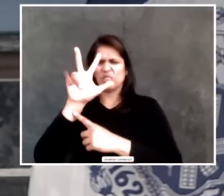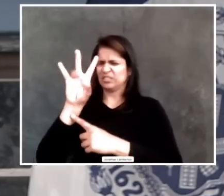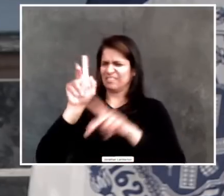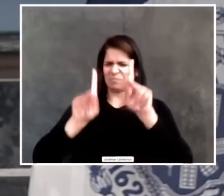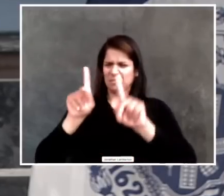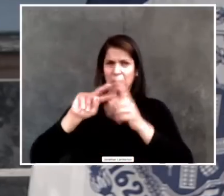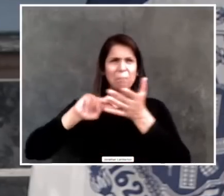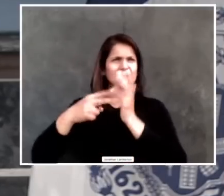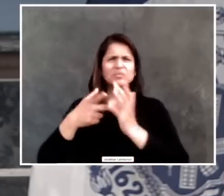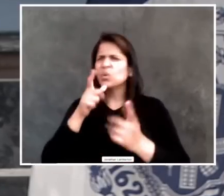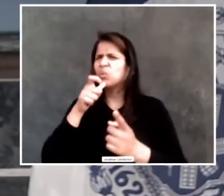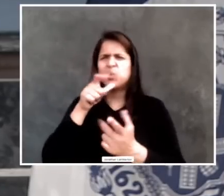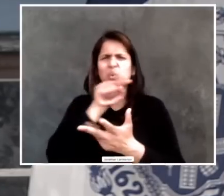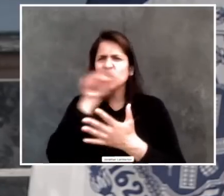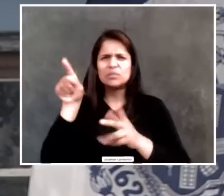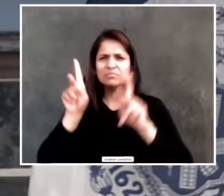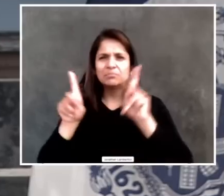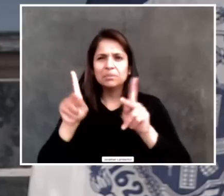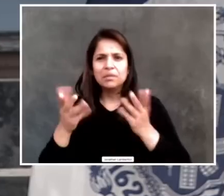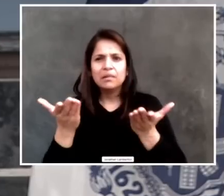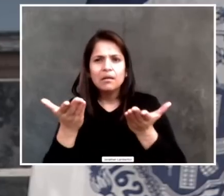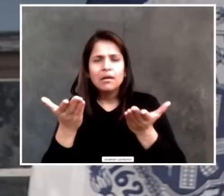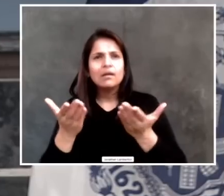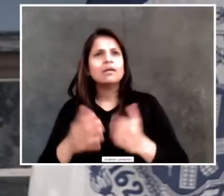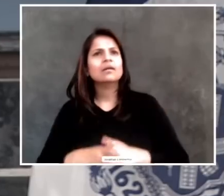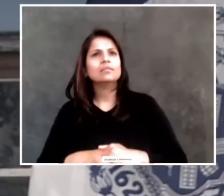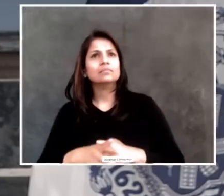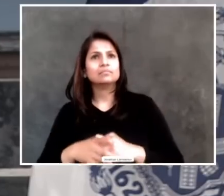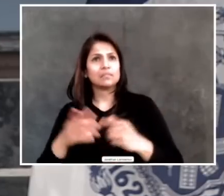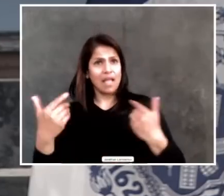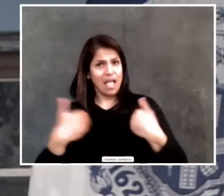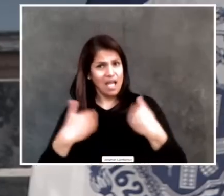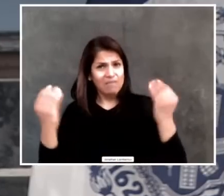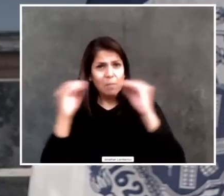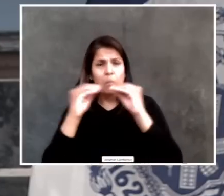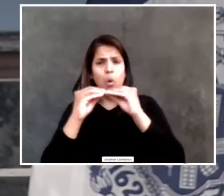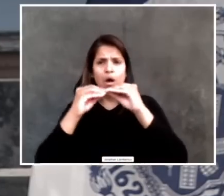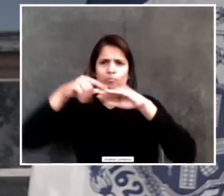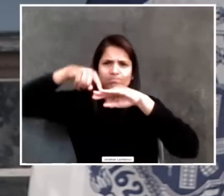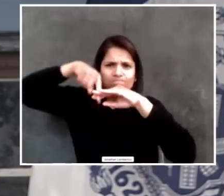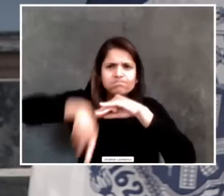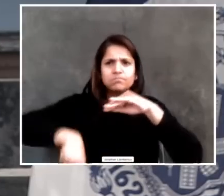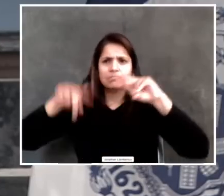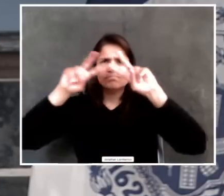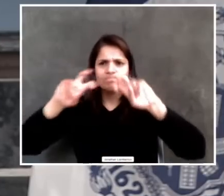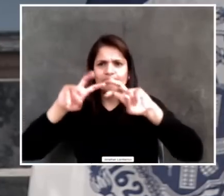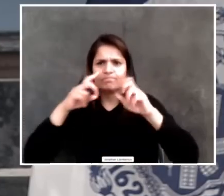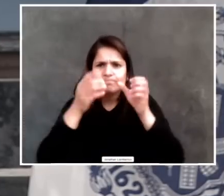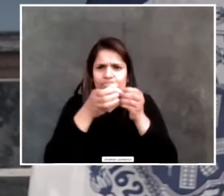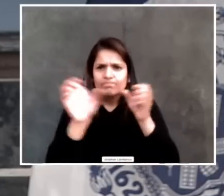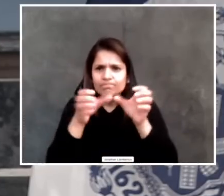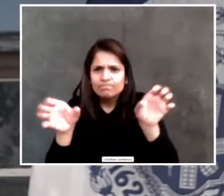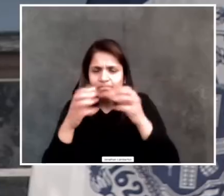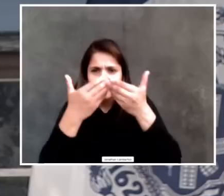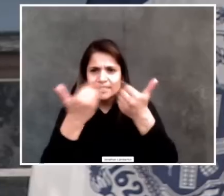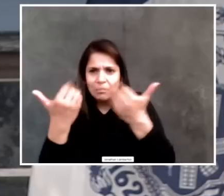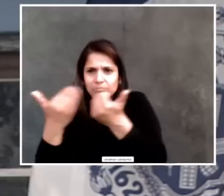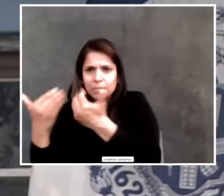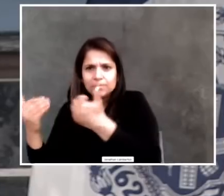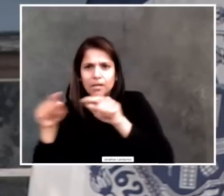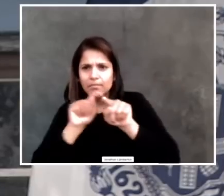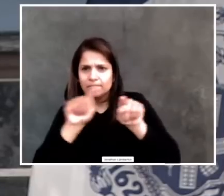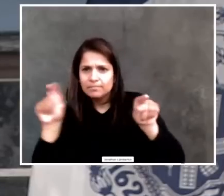future? I had a follow-up question about the juvenile centers. Will the youth be released also? Because I know